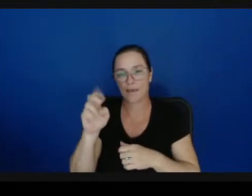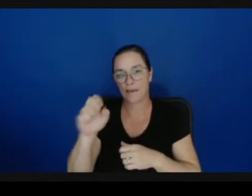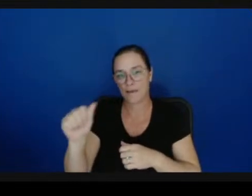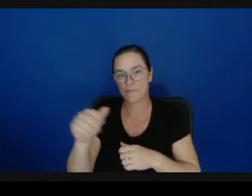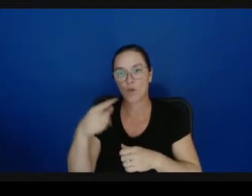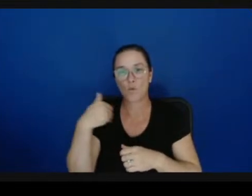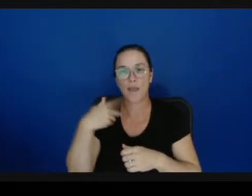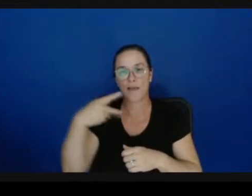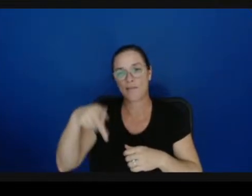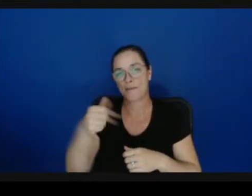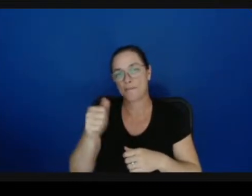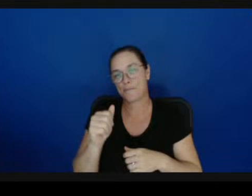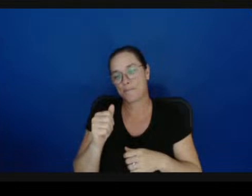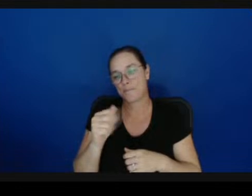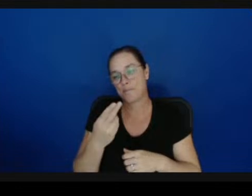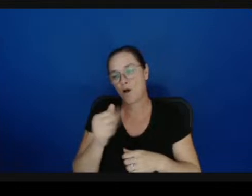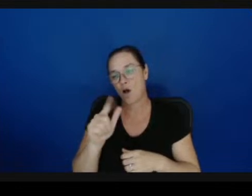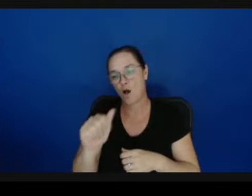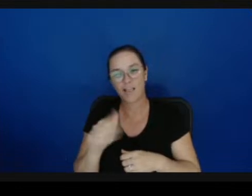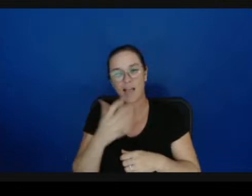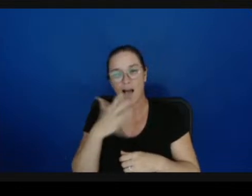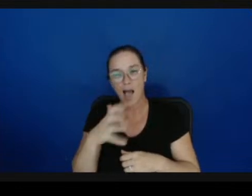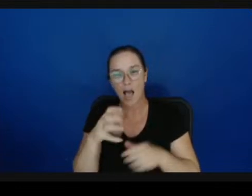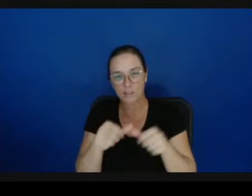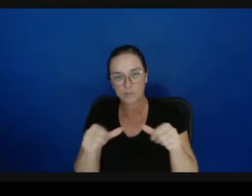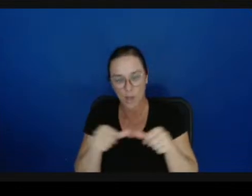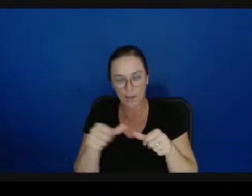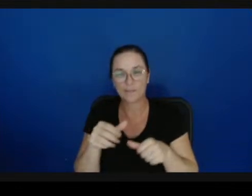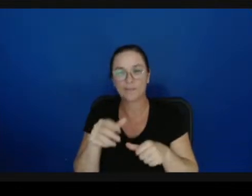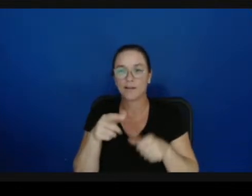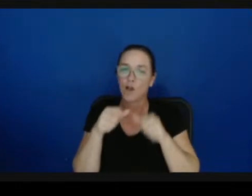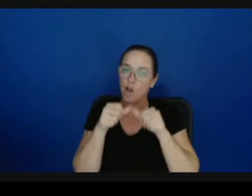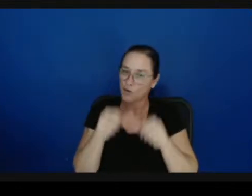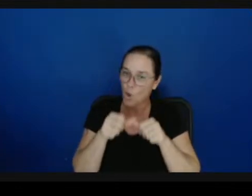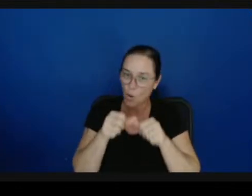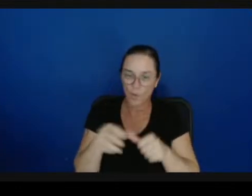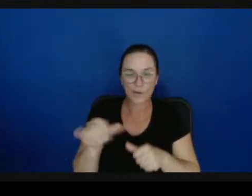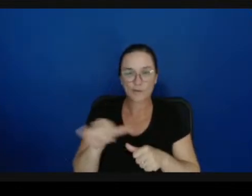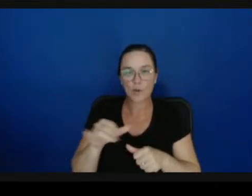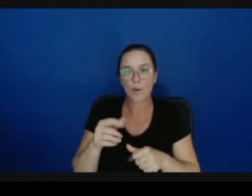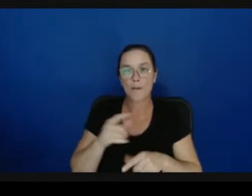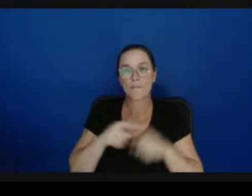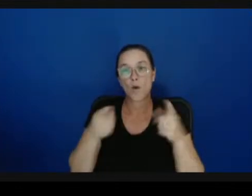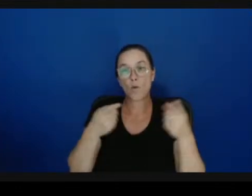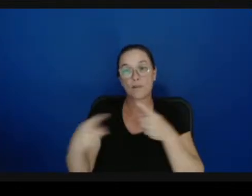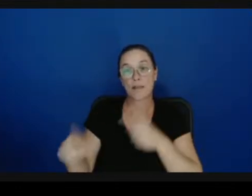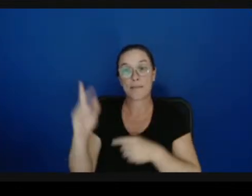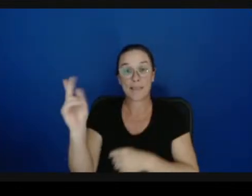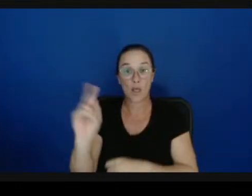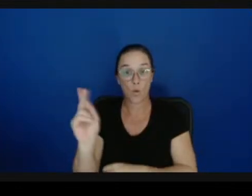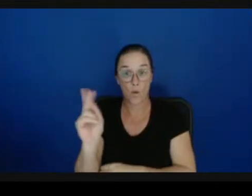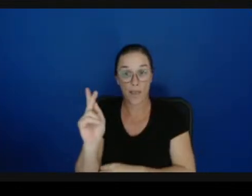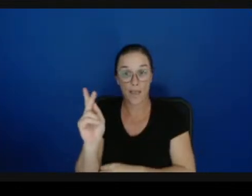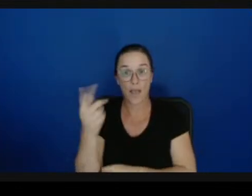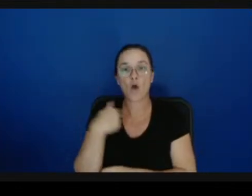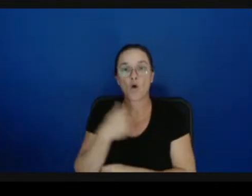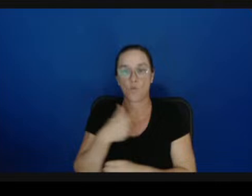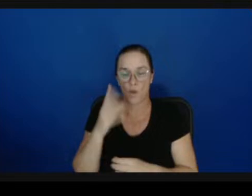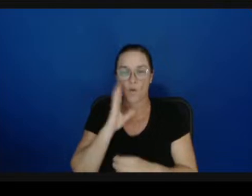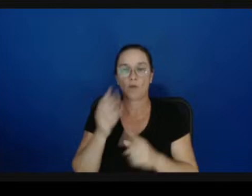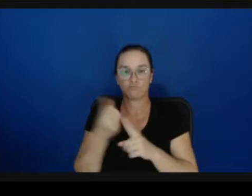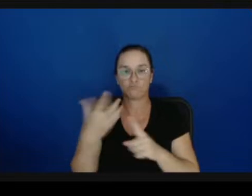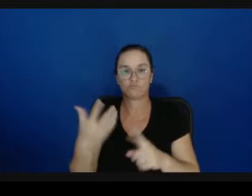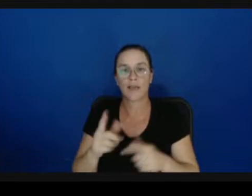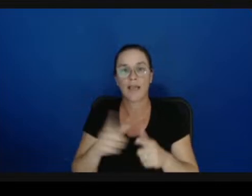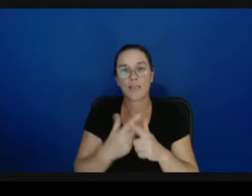spot earthquakes ongoing as well. And otherwise, we have what's happening in Kilauea over here, which we'll look at here in more detail. And then we have